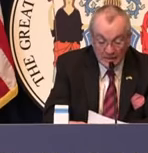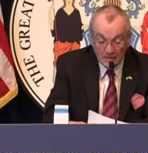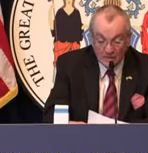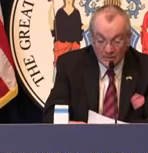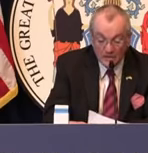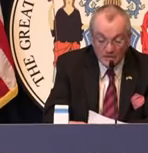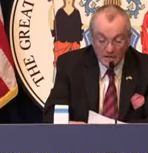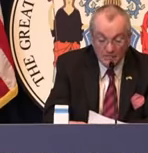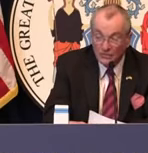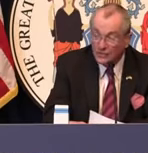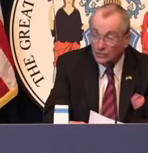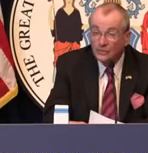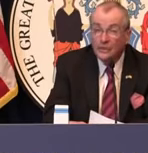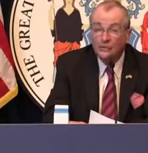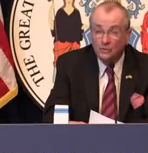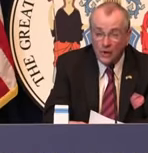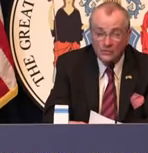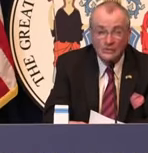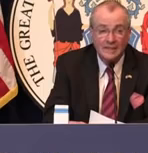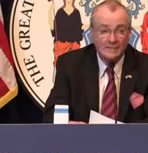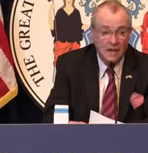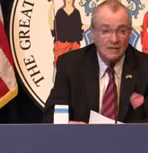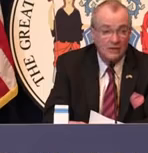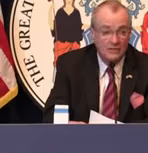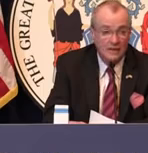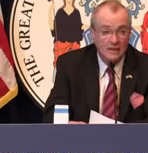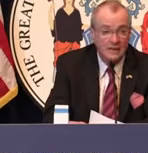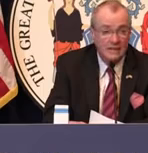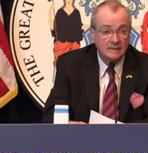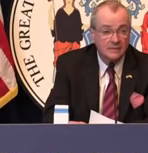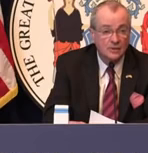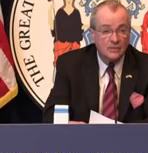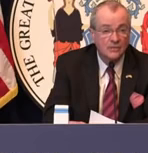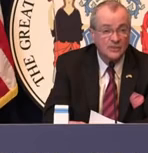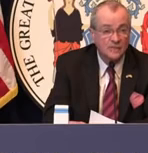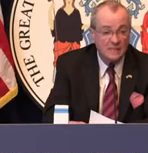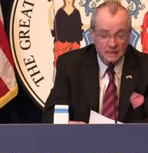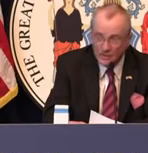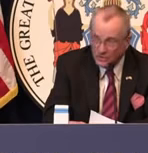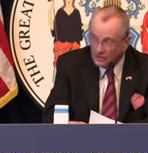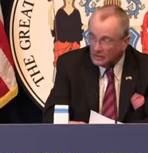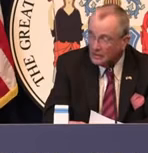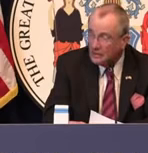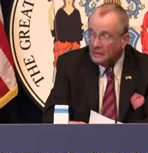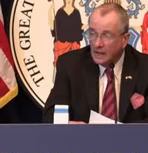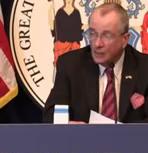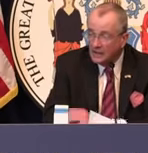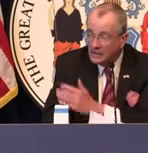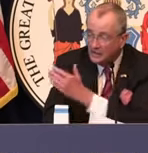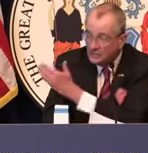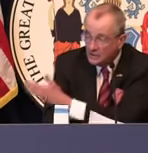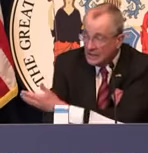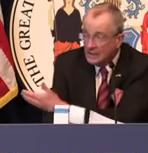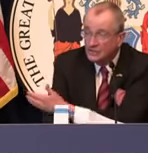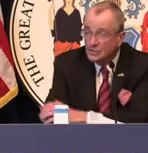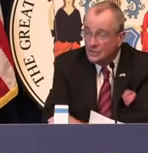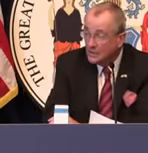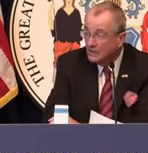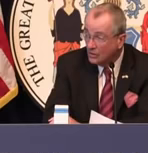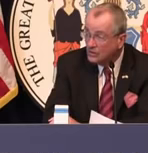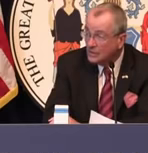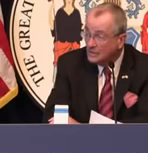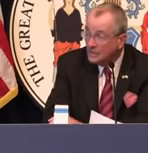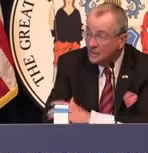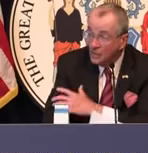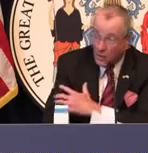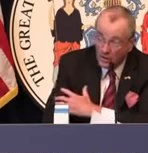Cindy and Carol and their teams, this was an exhaustive, intense effort. I think they conducted over 50 interviews. I want to give a shout out to Judy